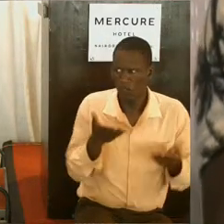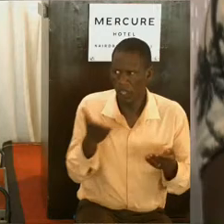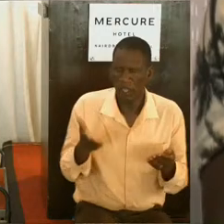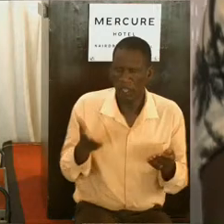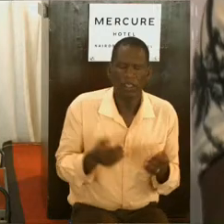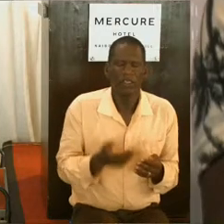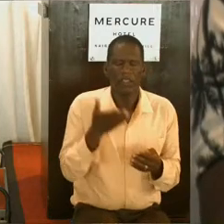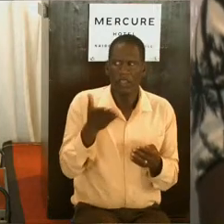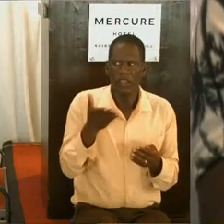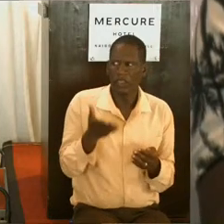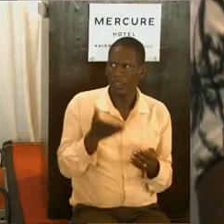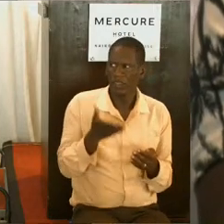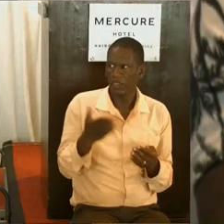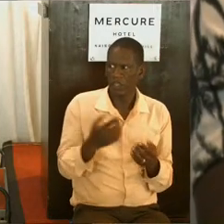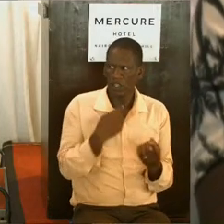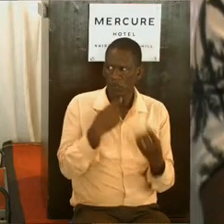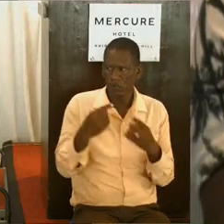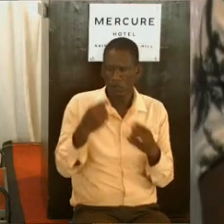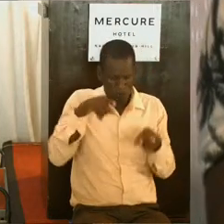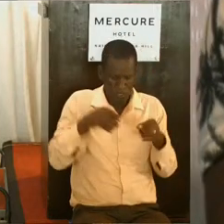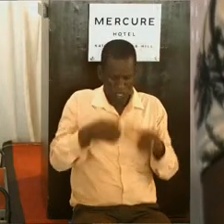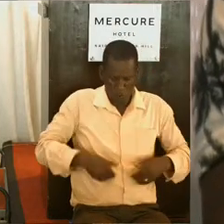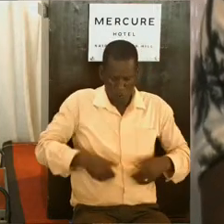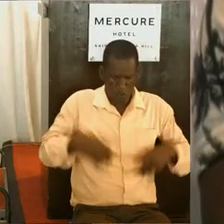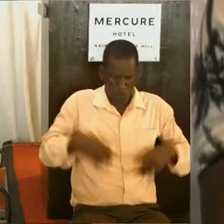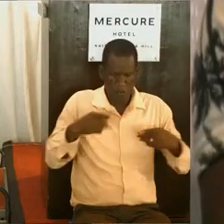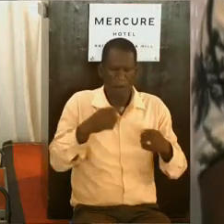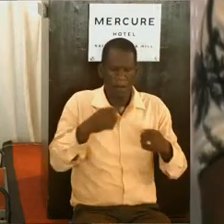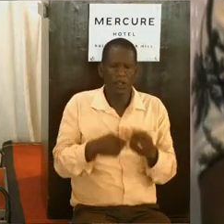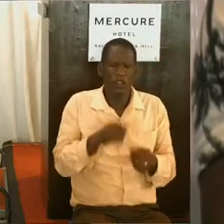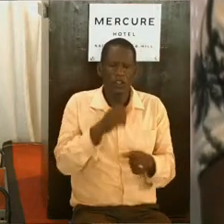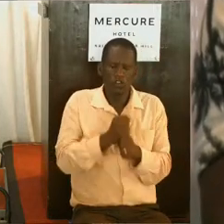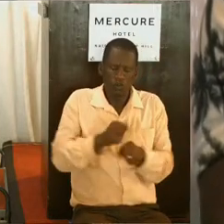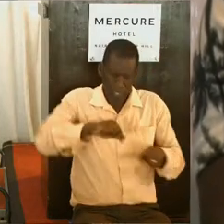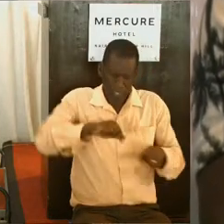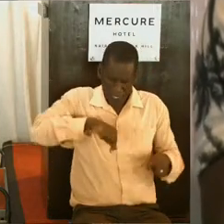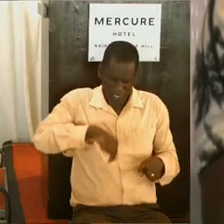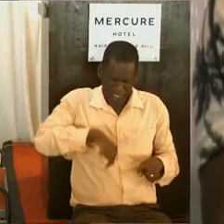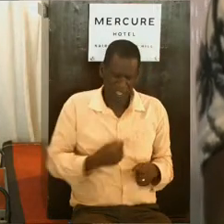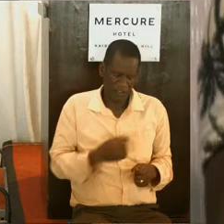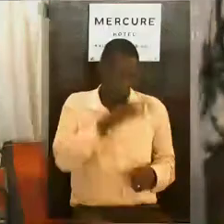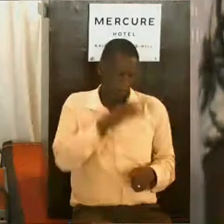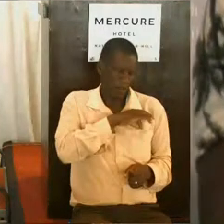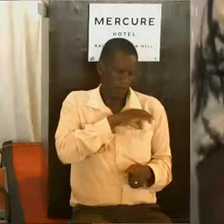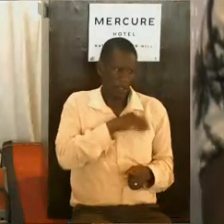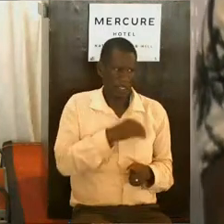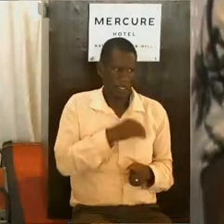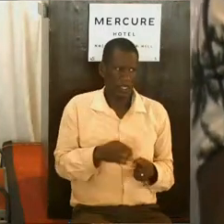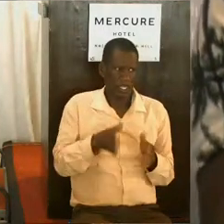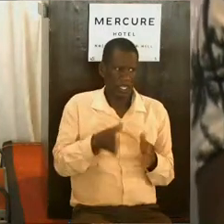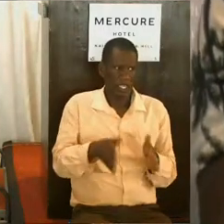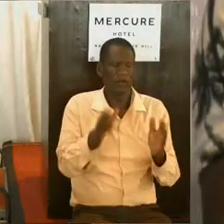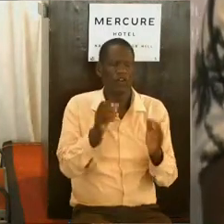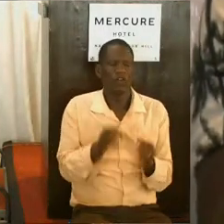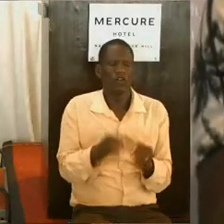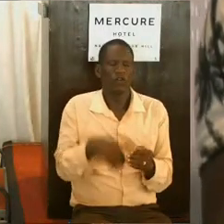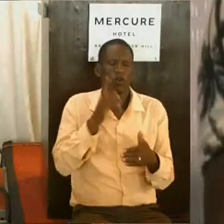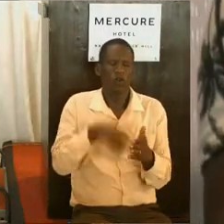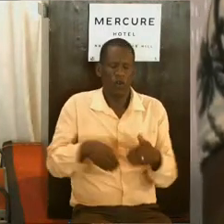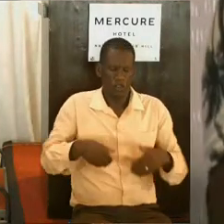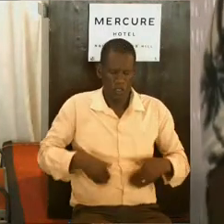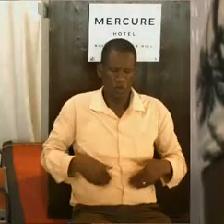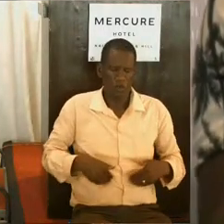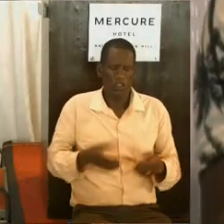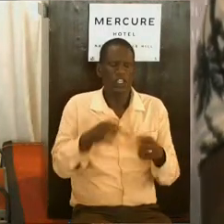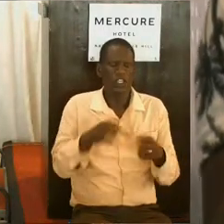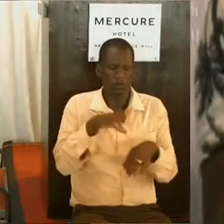there to speak on behalf of the young people but to make themselves beneficial in terms of what the youth